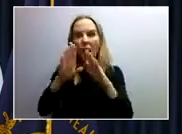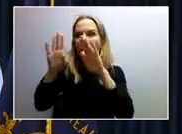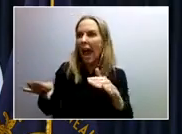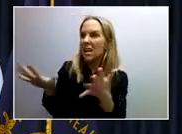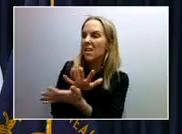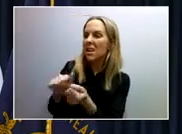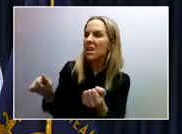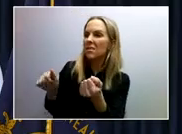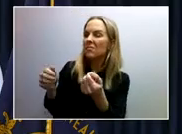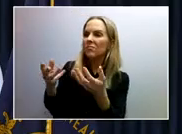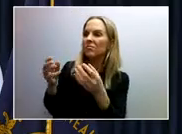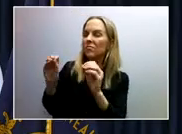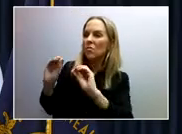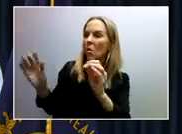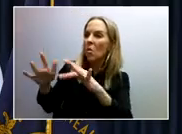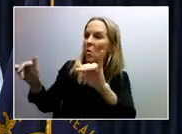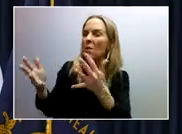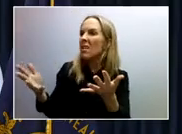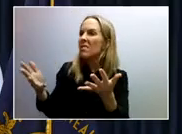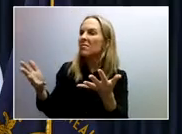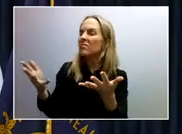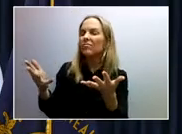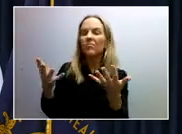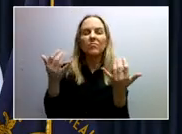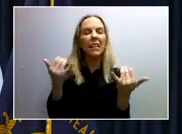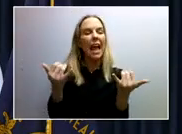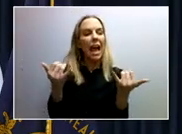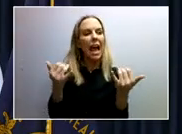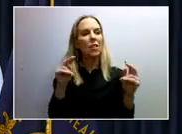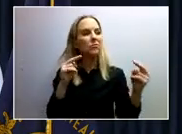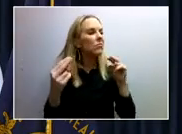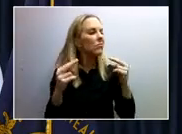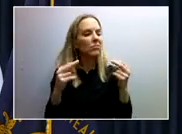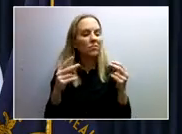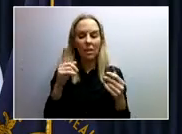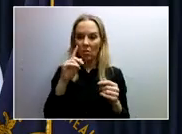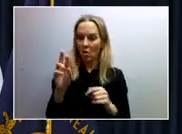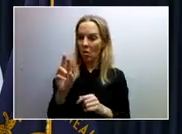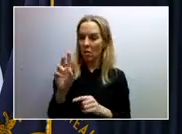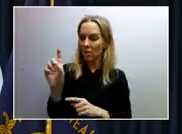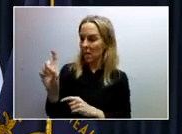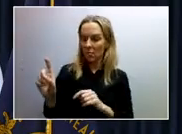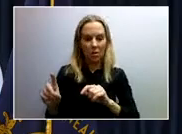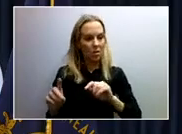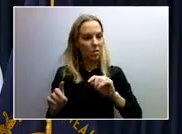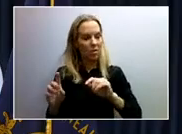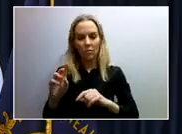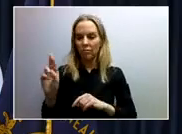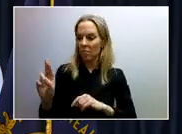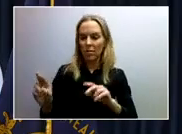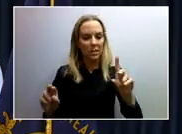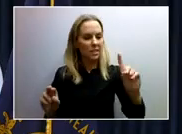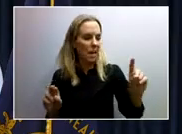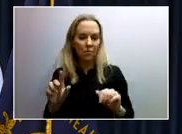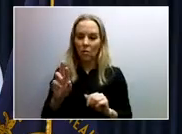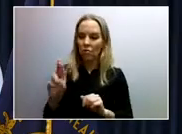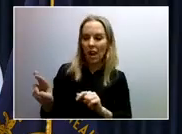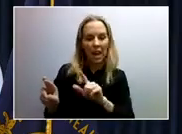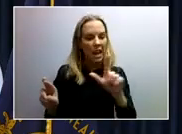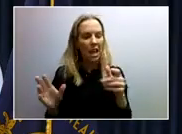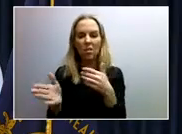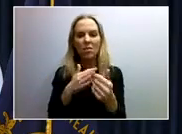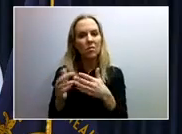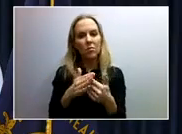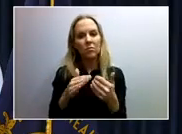together, we can stop worrying about moving right or left, but to actually move forward. And we can show those